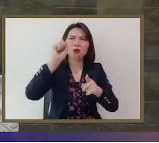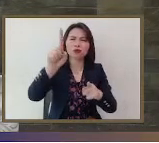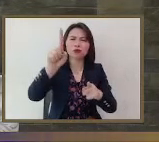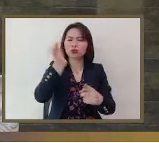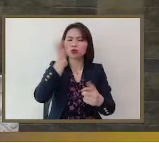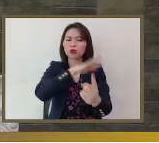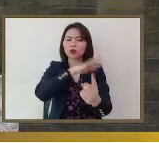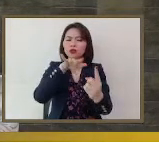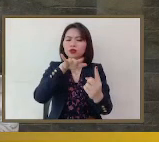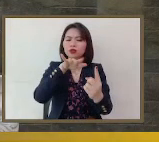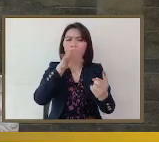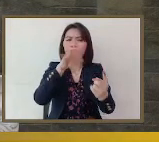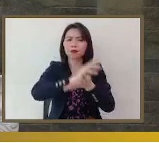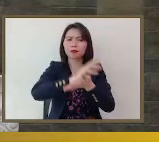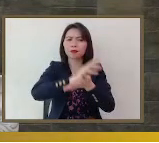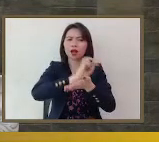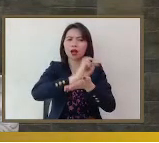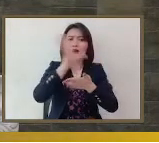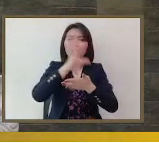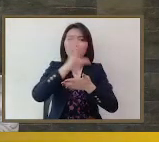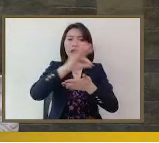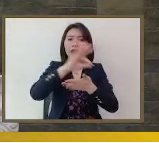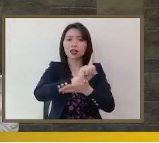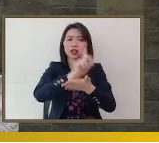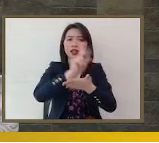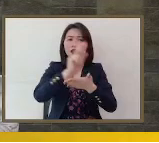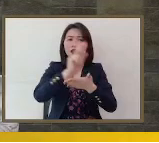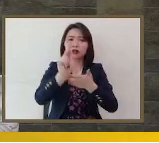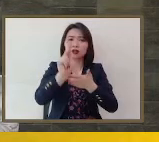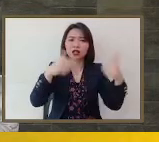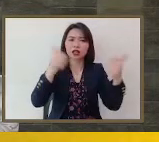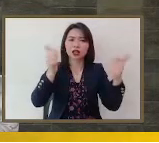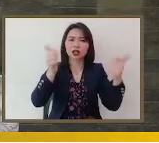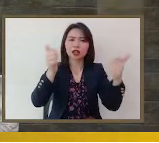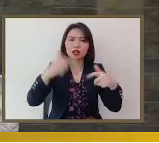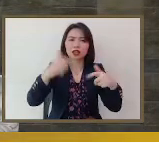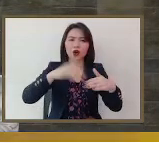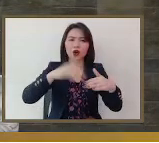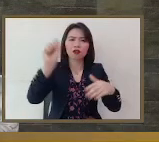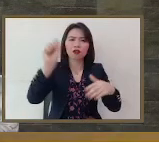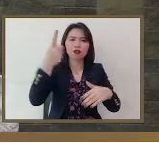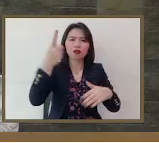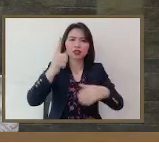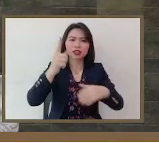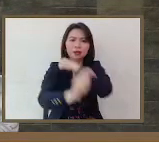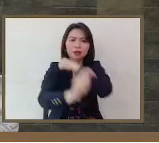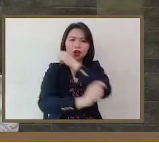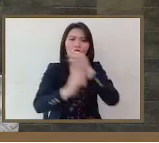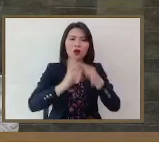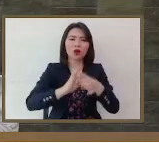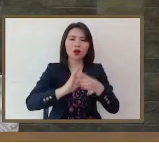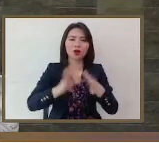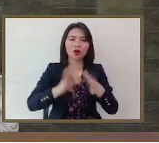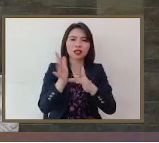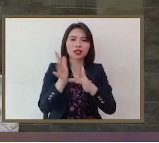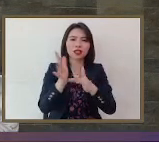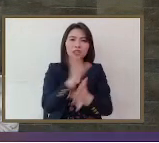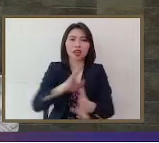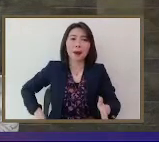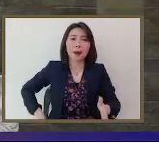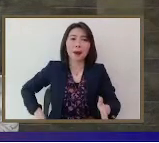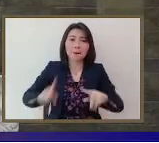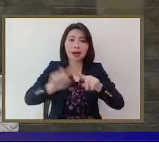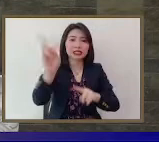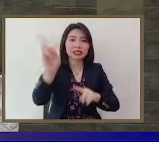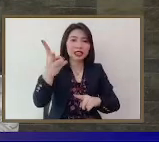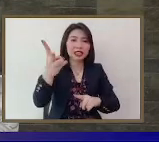that Matthew and Luke agreed on the first temptation of the Lord Jesus Christ, but the second